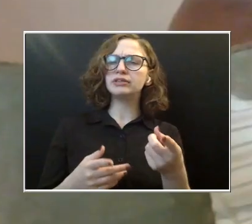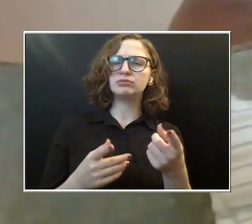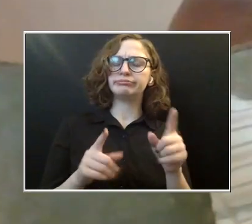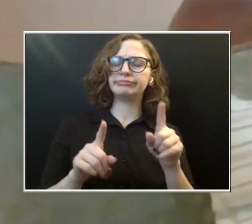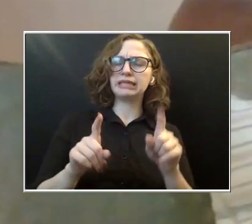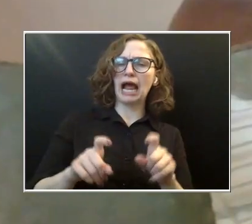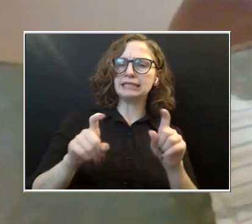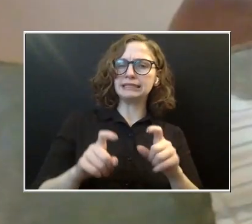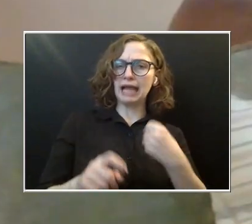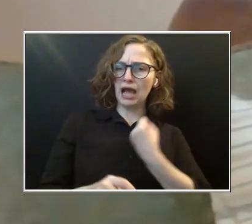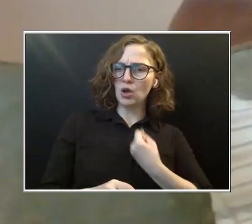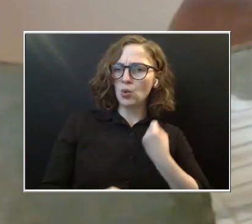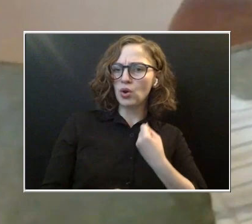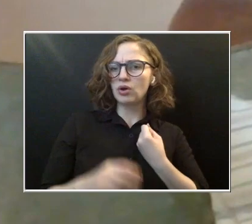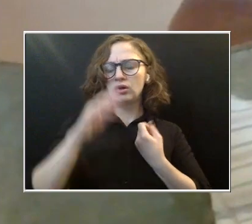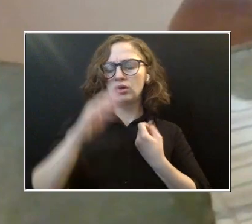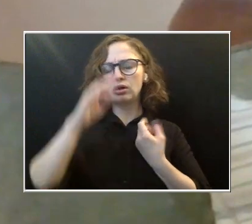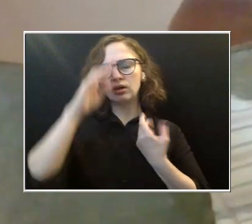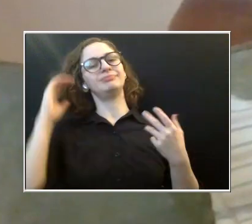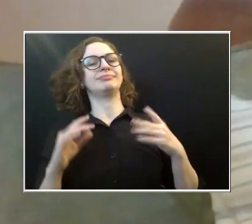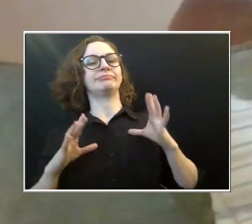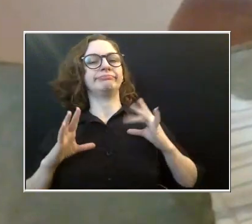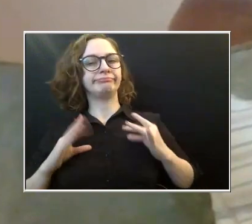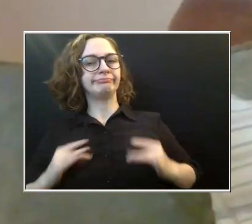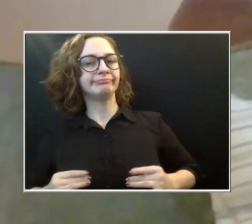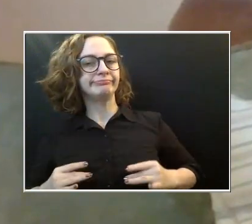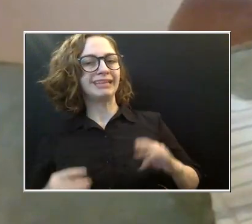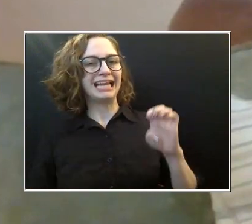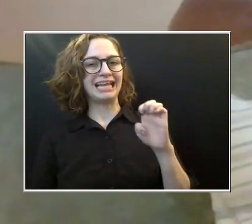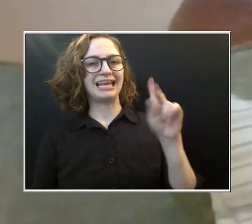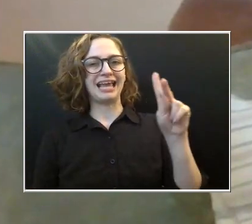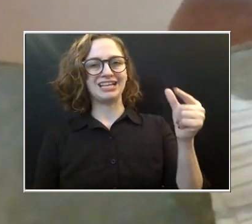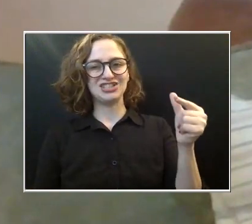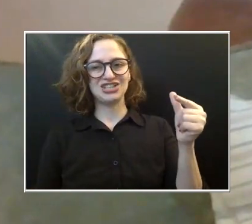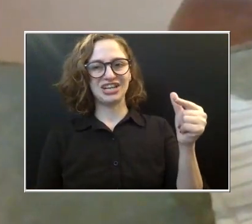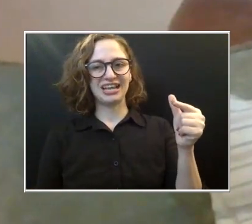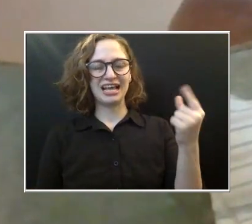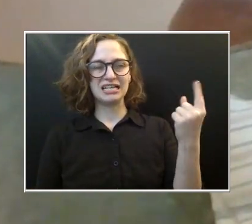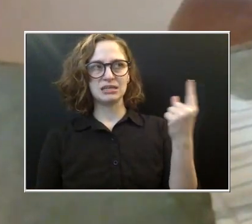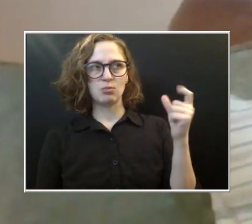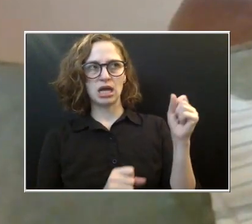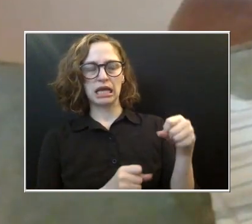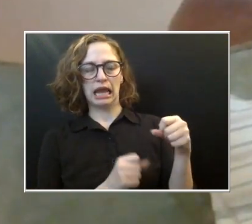They did an EKG and somebody can correct me, it's something like a